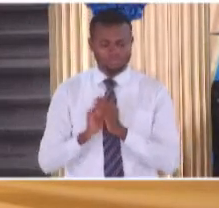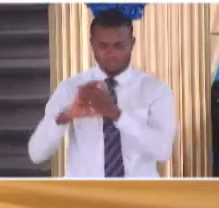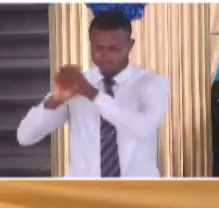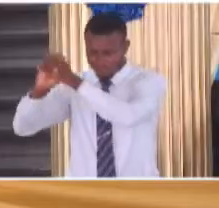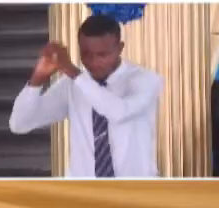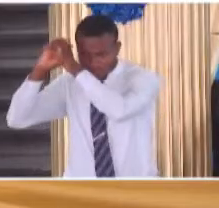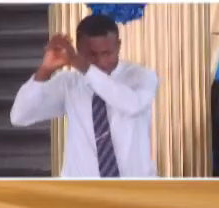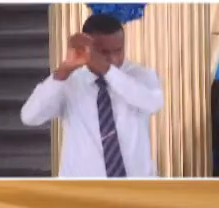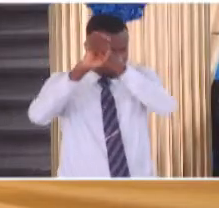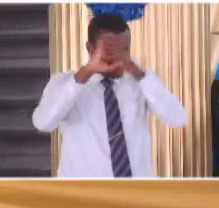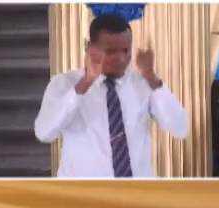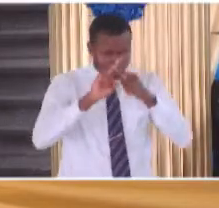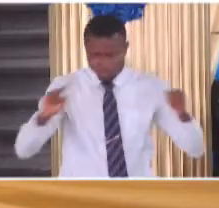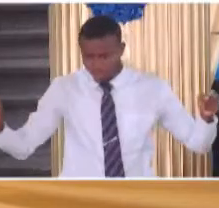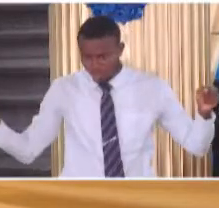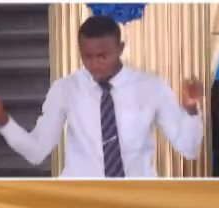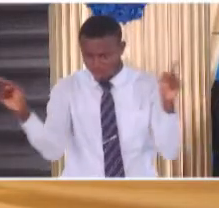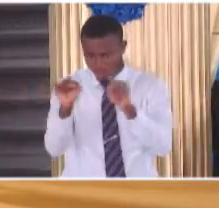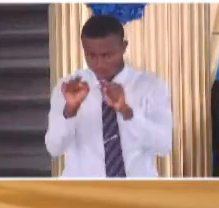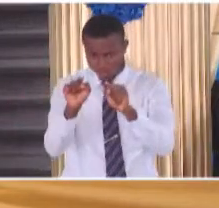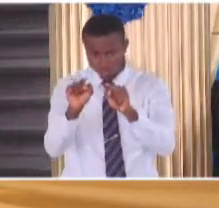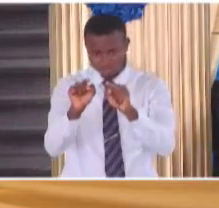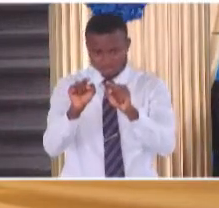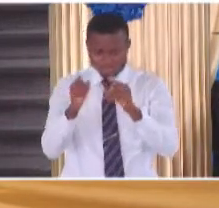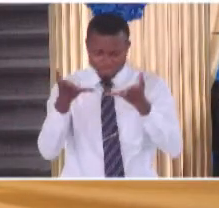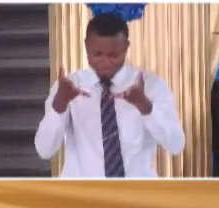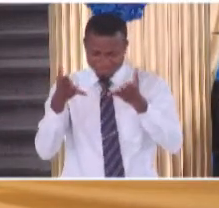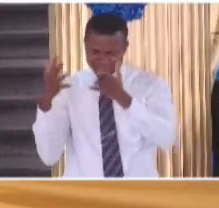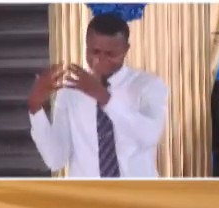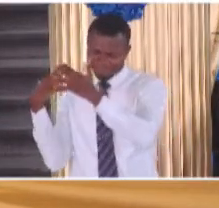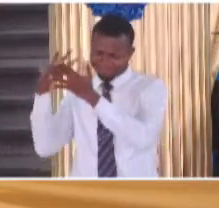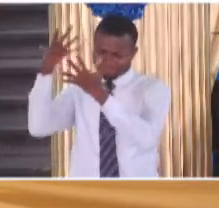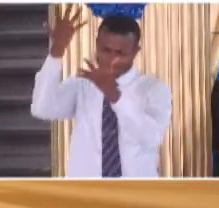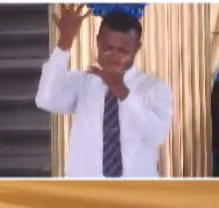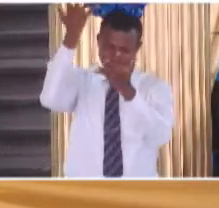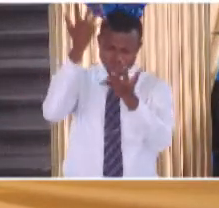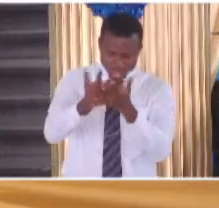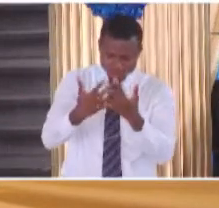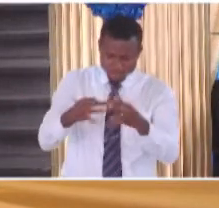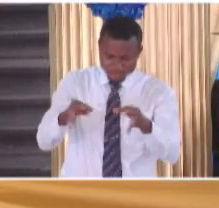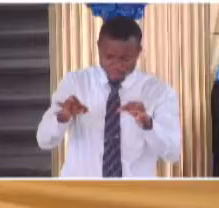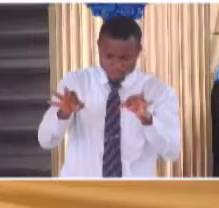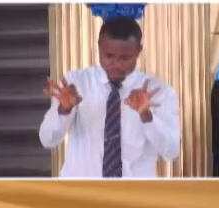Congratulations to each and every one of you on reaching this significant milestone.